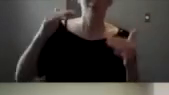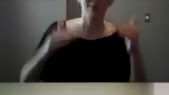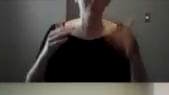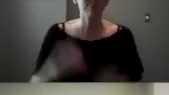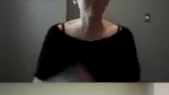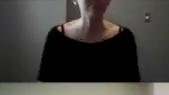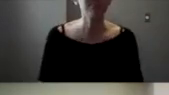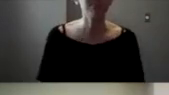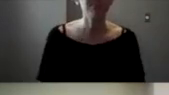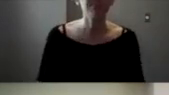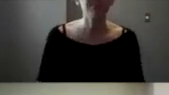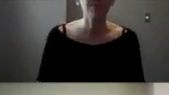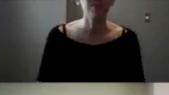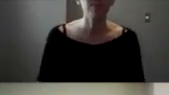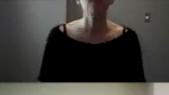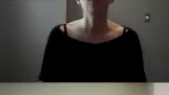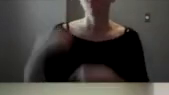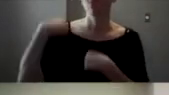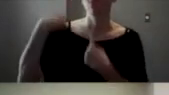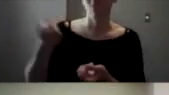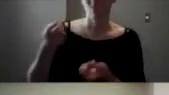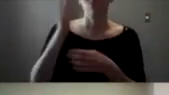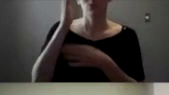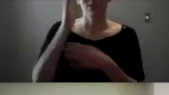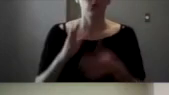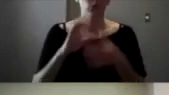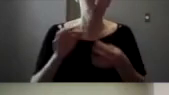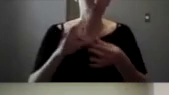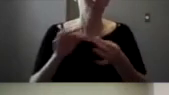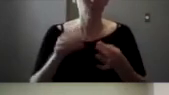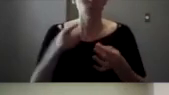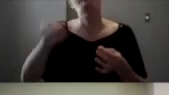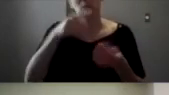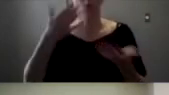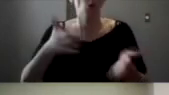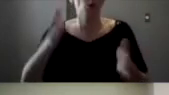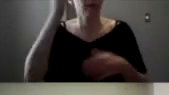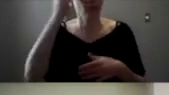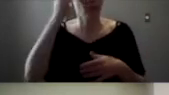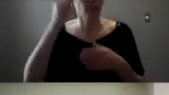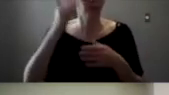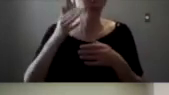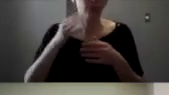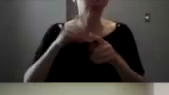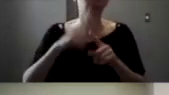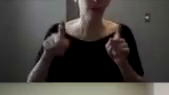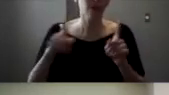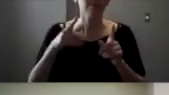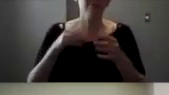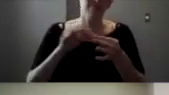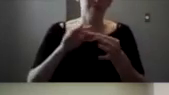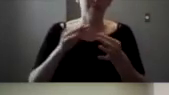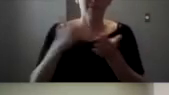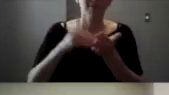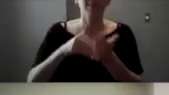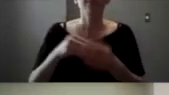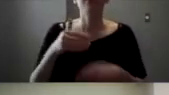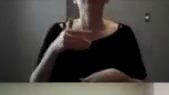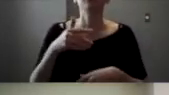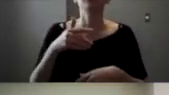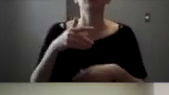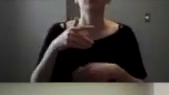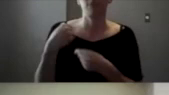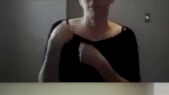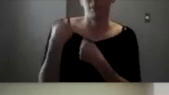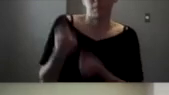So as you've been hearing a number of times, and I'm sure you knew this anyway, that there has been this incredible acceleration of the